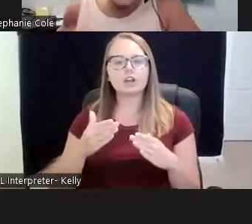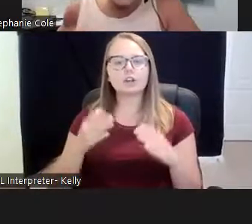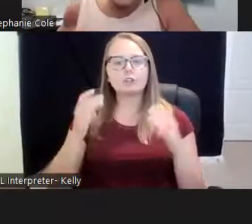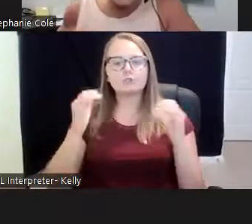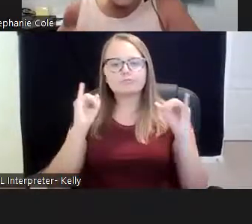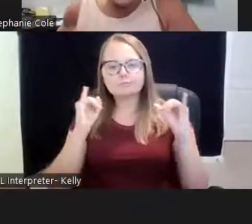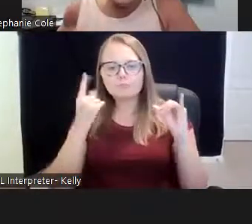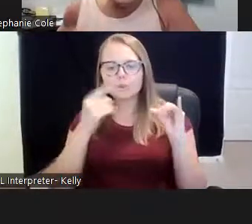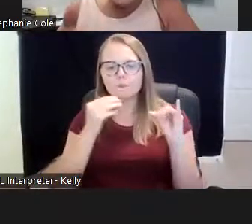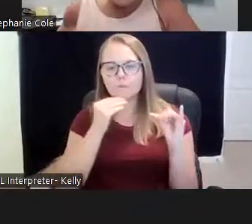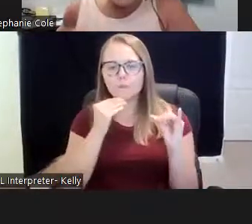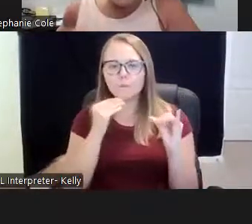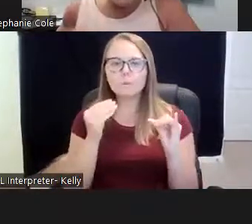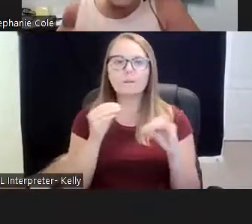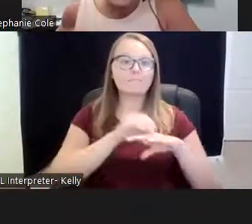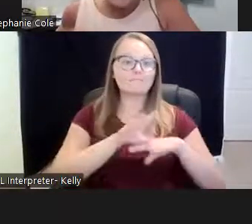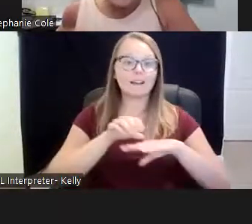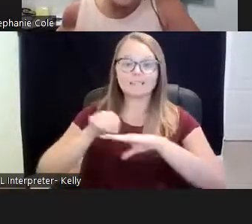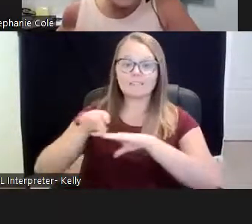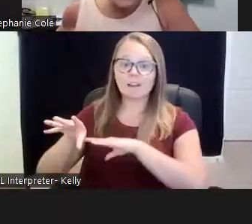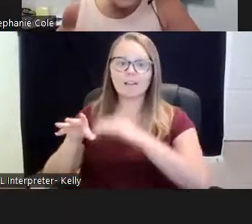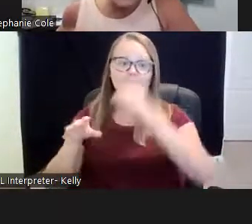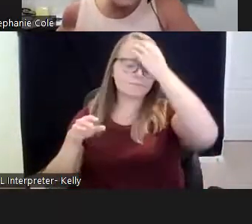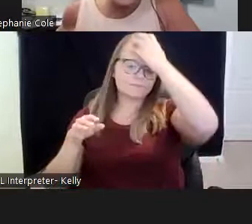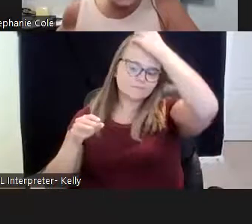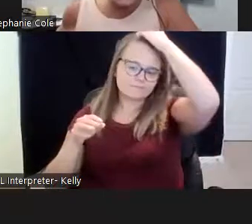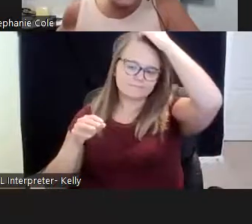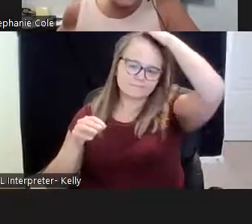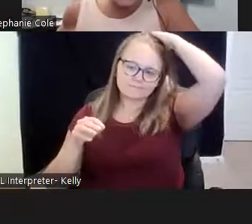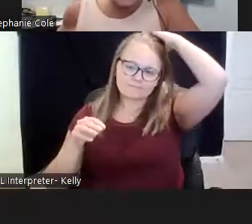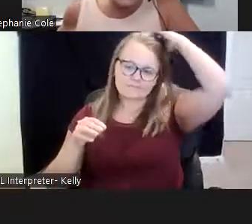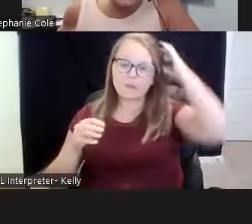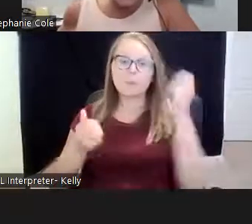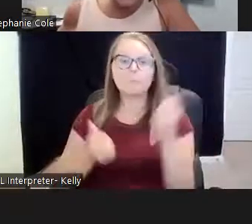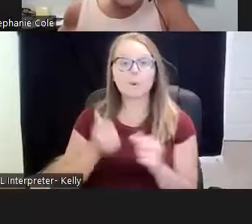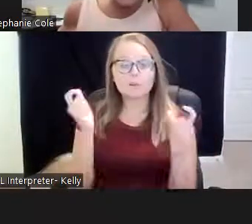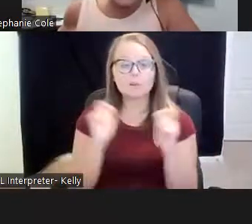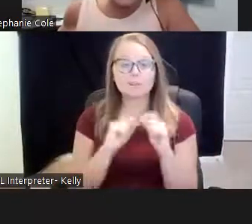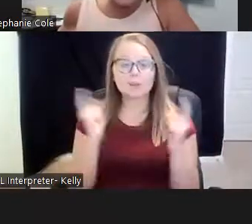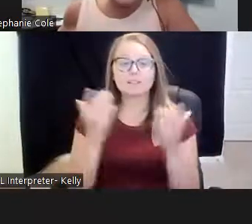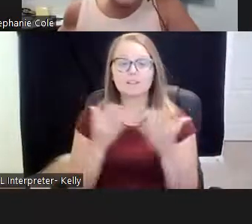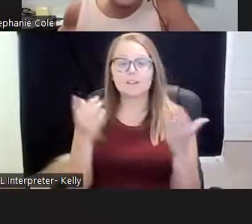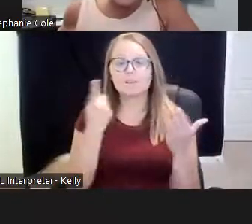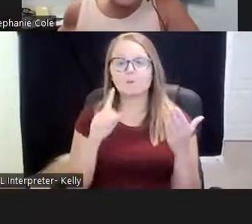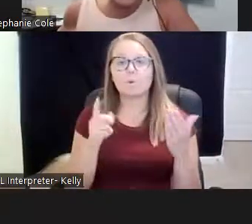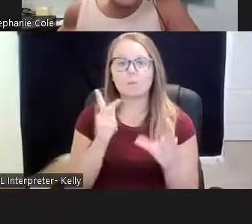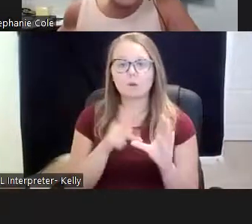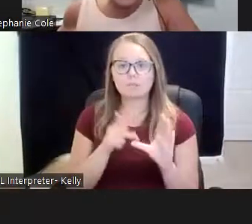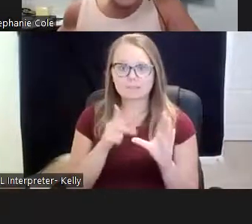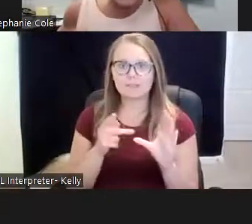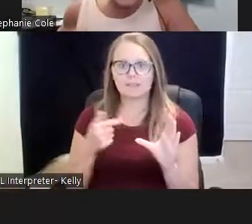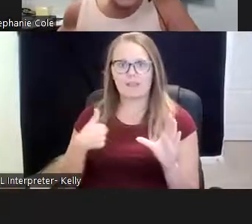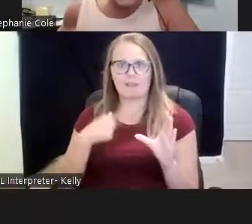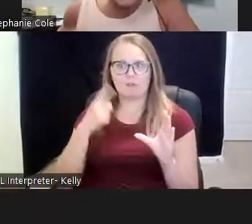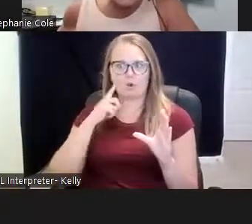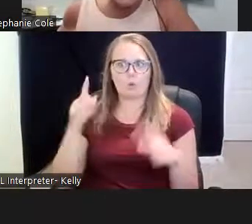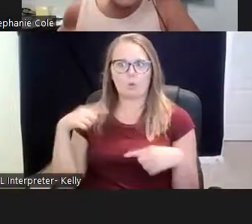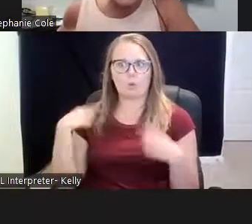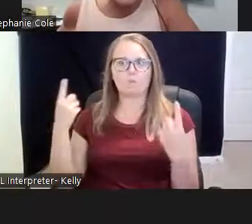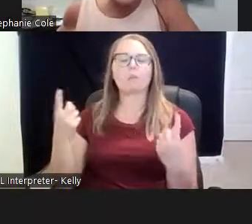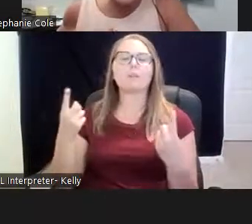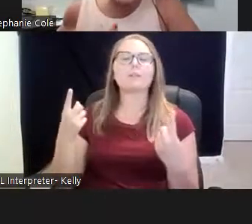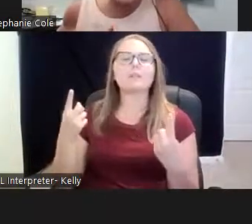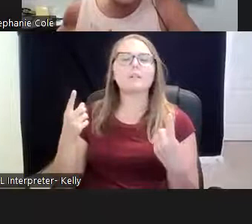advice goes both ways. And the most surprising thing I would say for the participants that I've heard, I would say, is